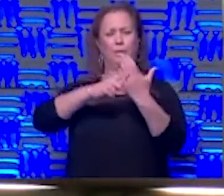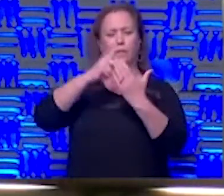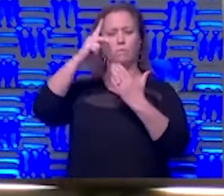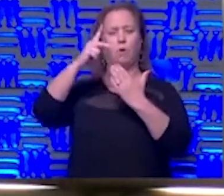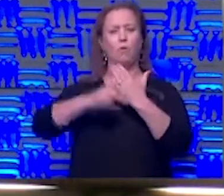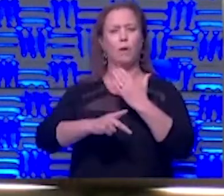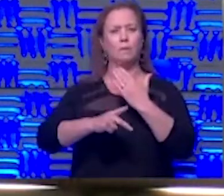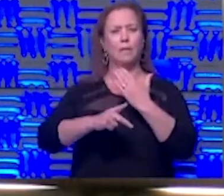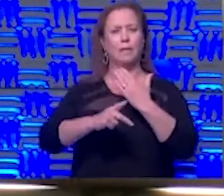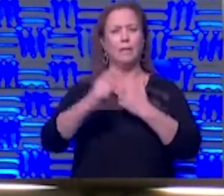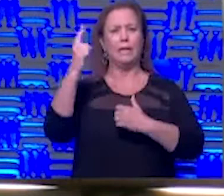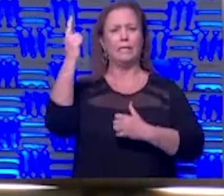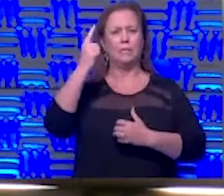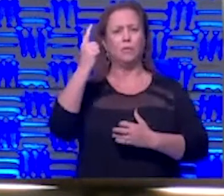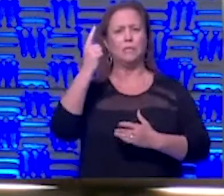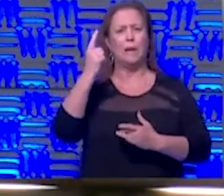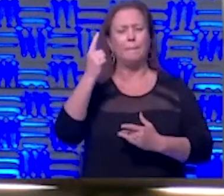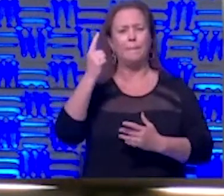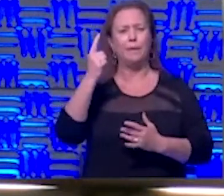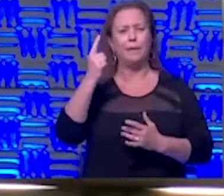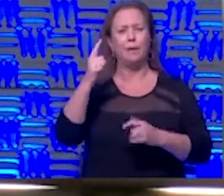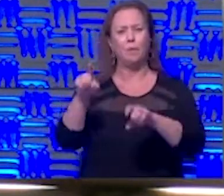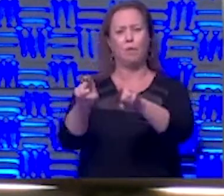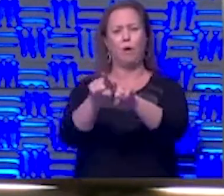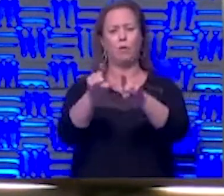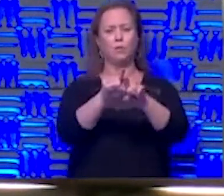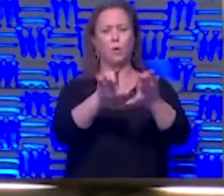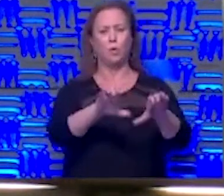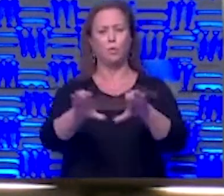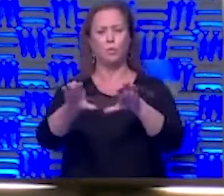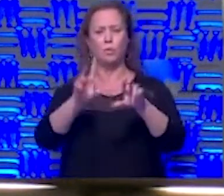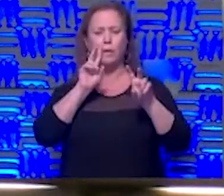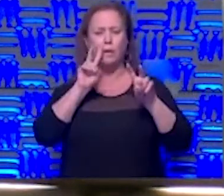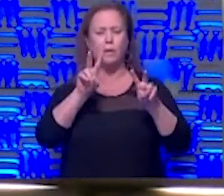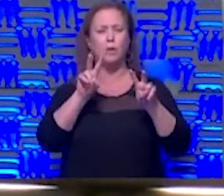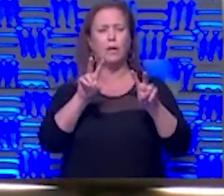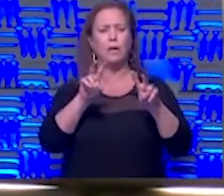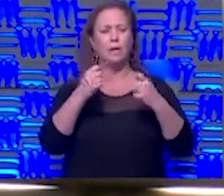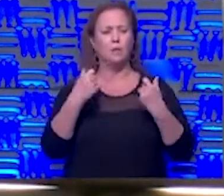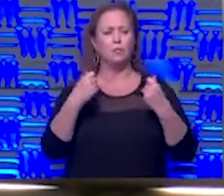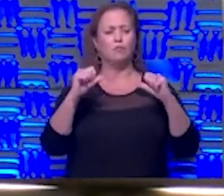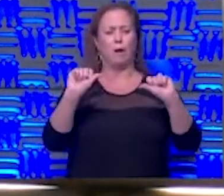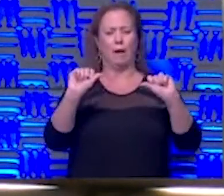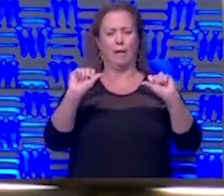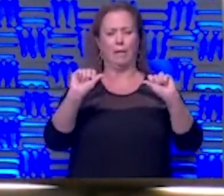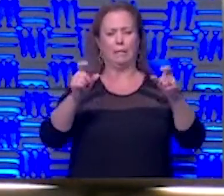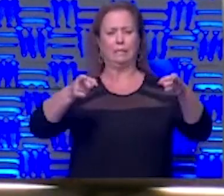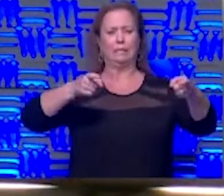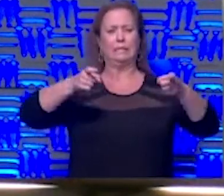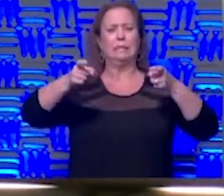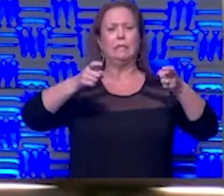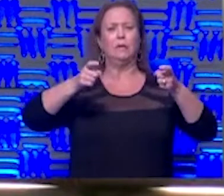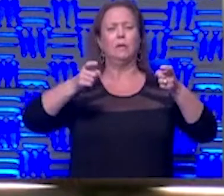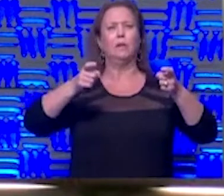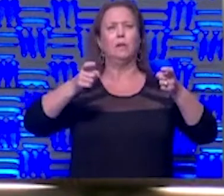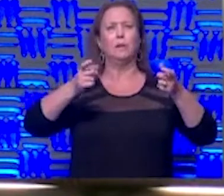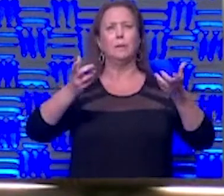but is there something else that we're also doing, looking at trying to deal with